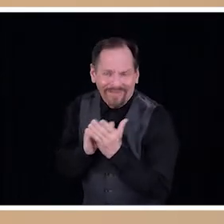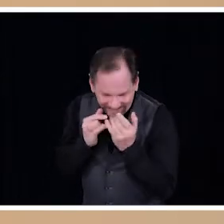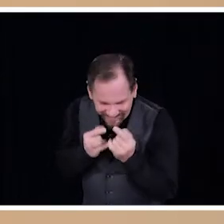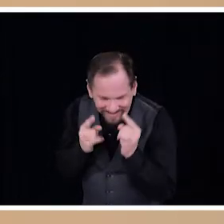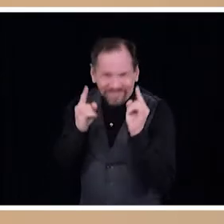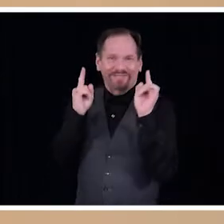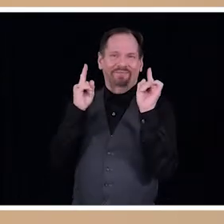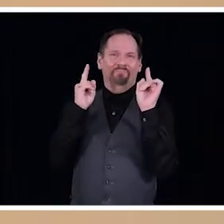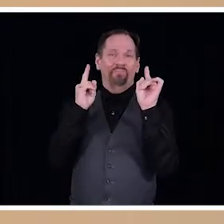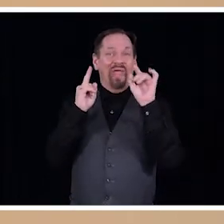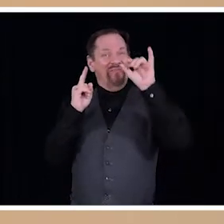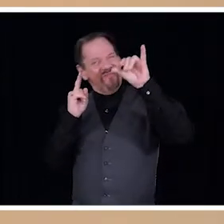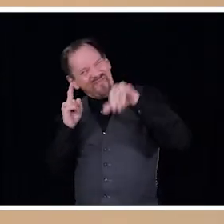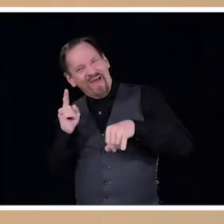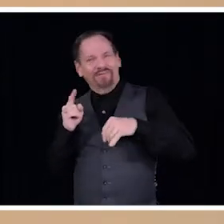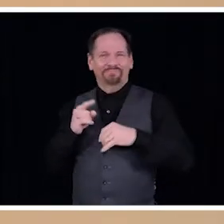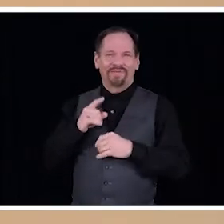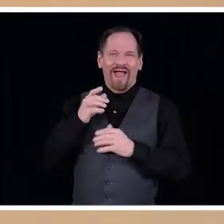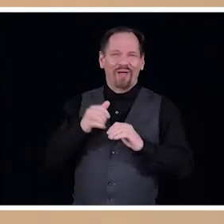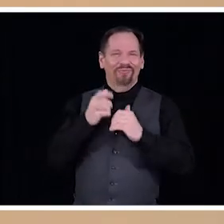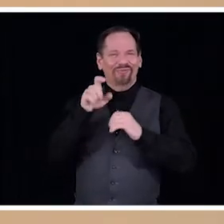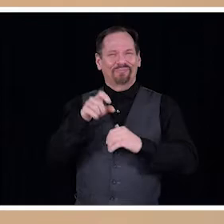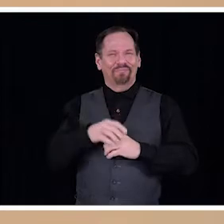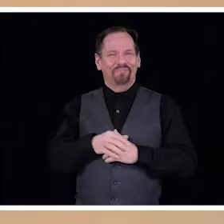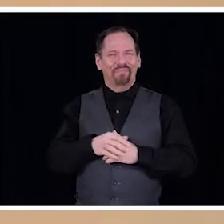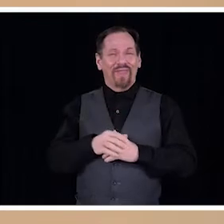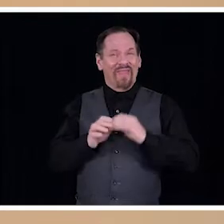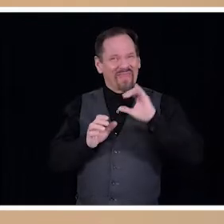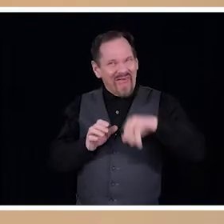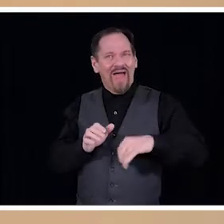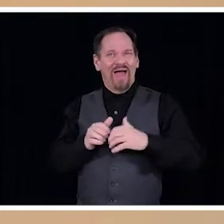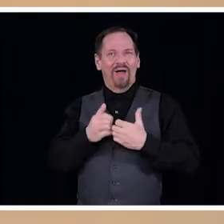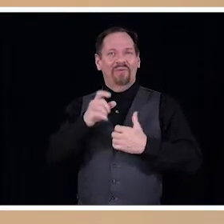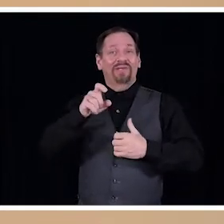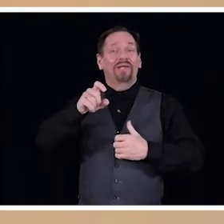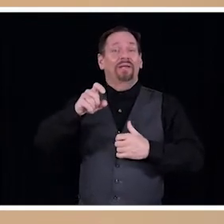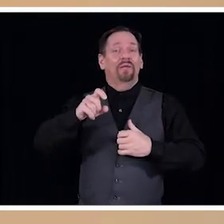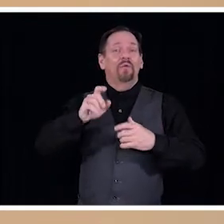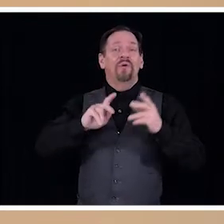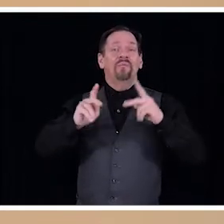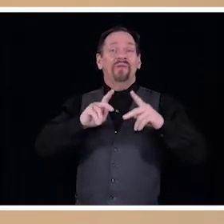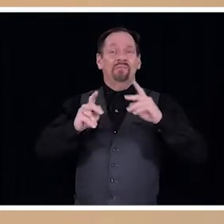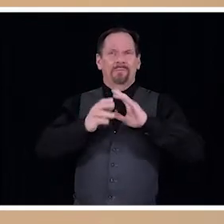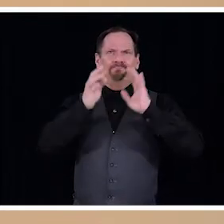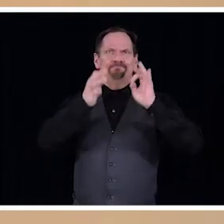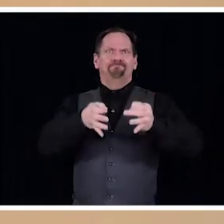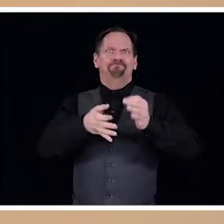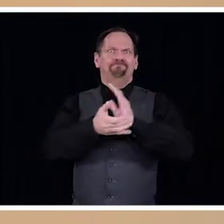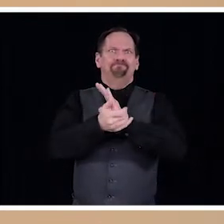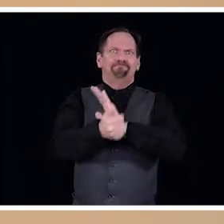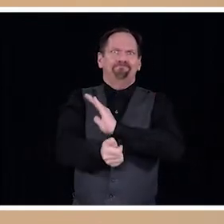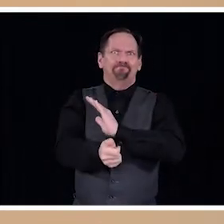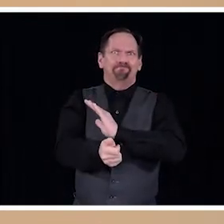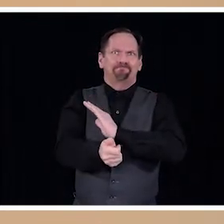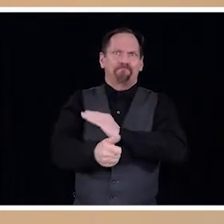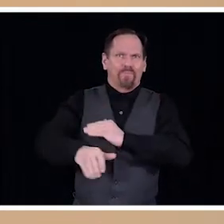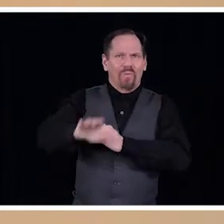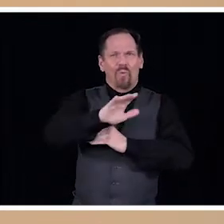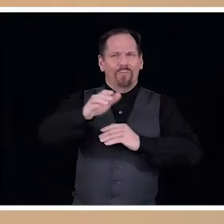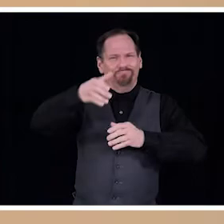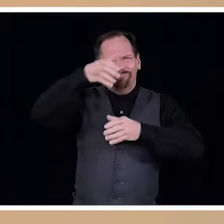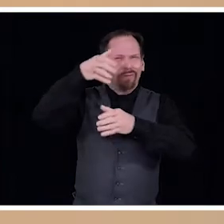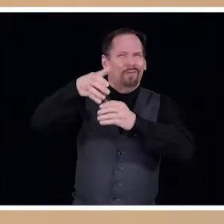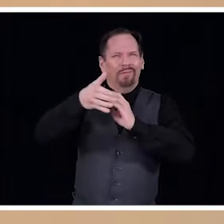should be. That's as it needs to be with people as talented and determined as you. That said,